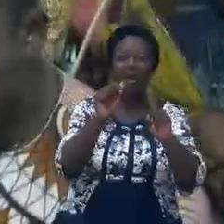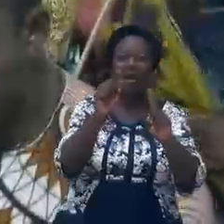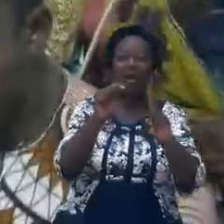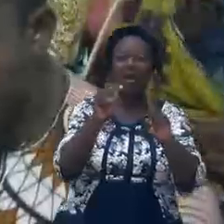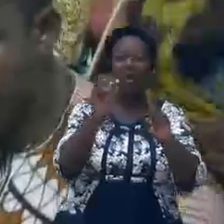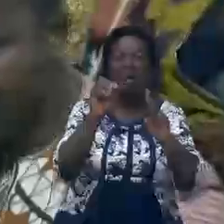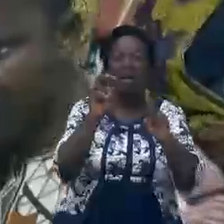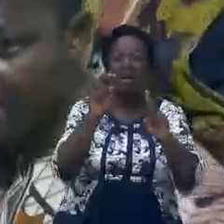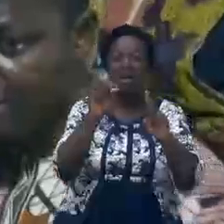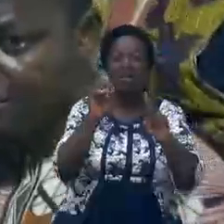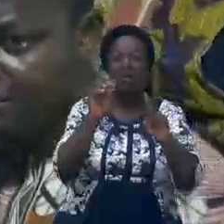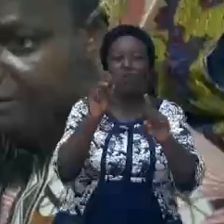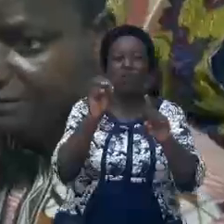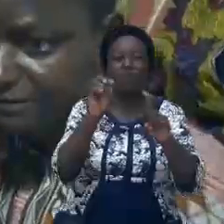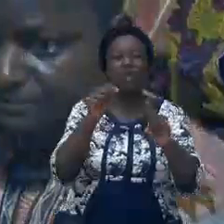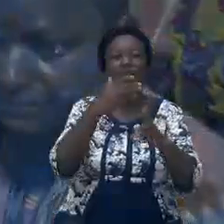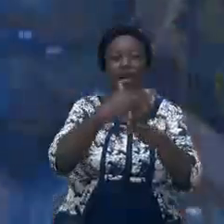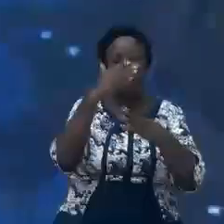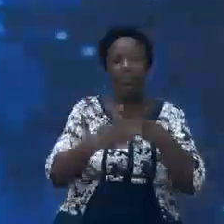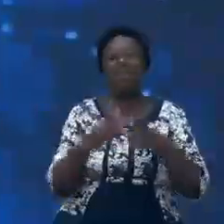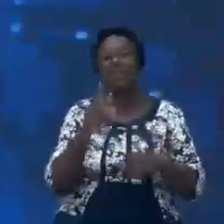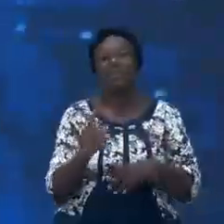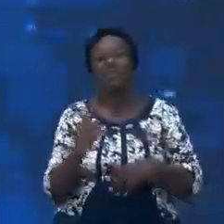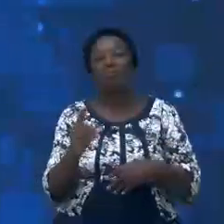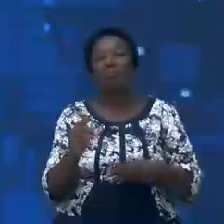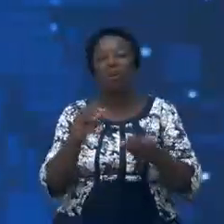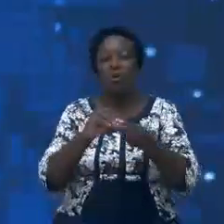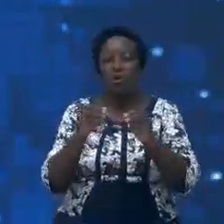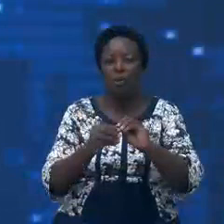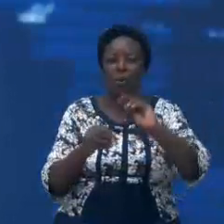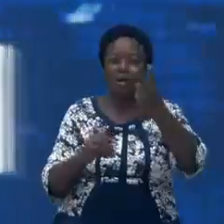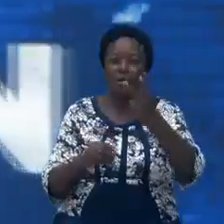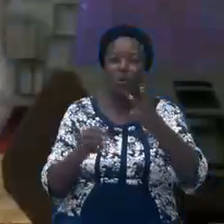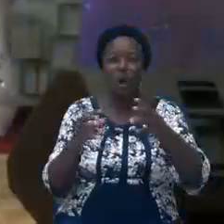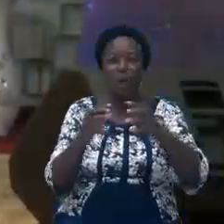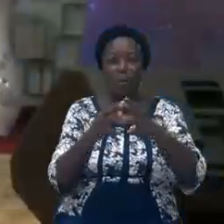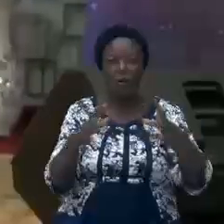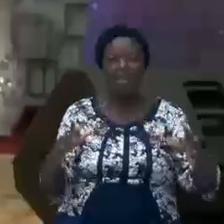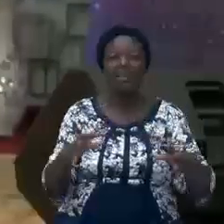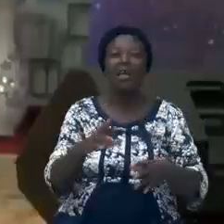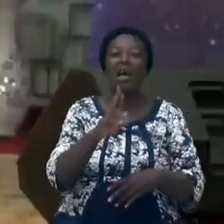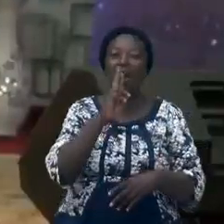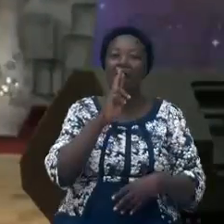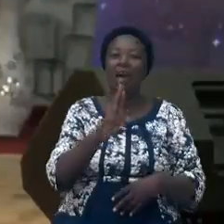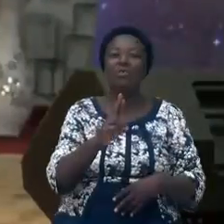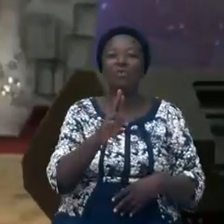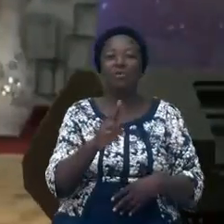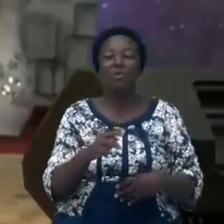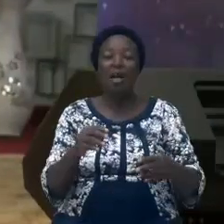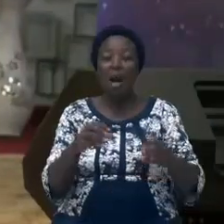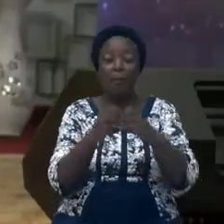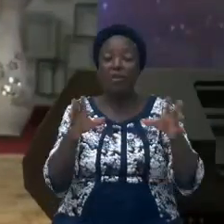name. Number one, atonement accomplished. Number two now,